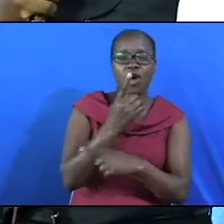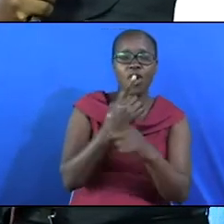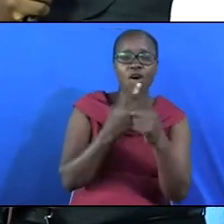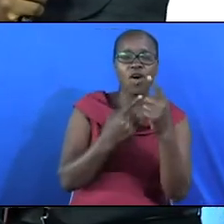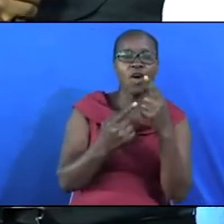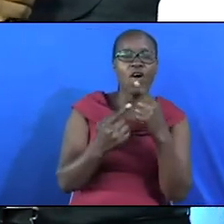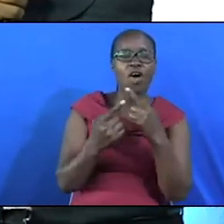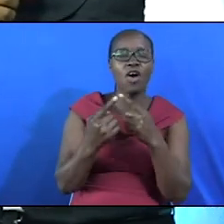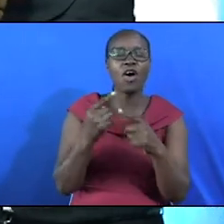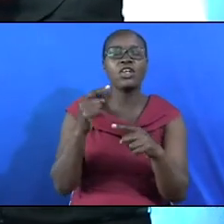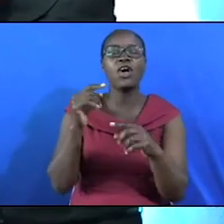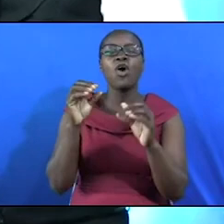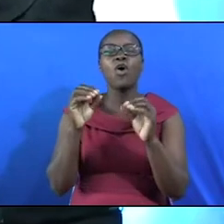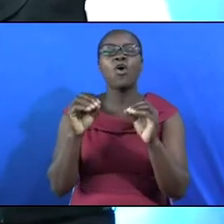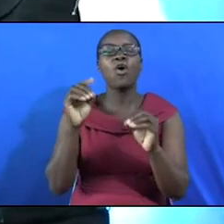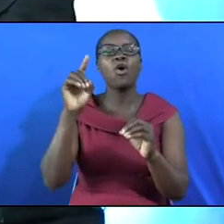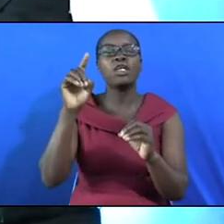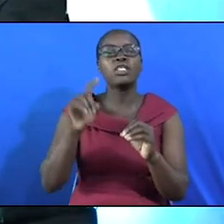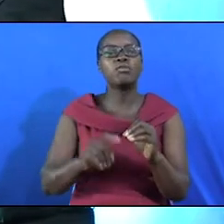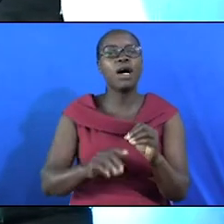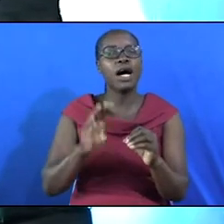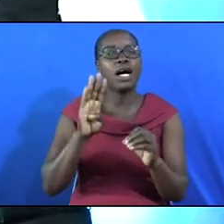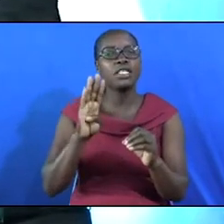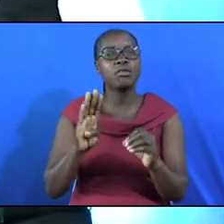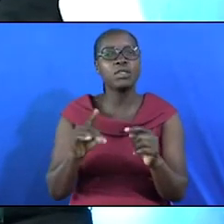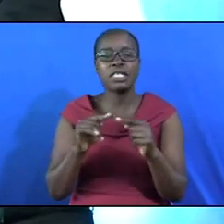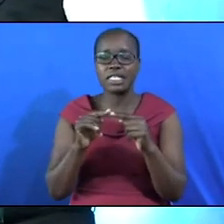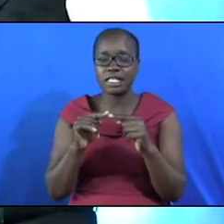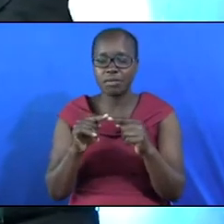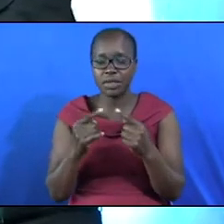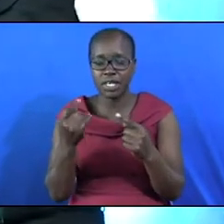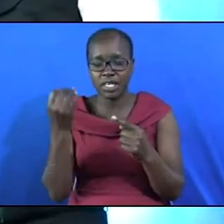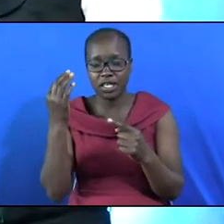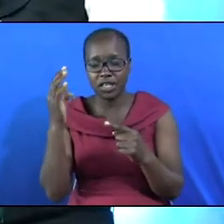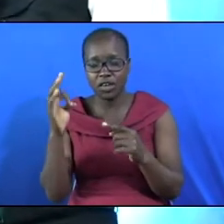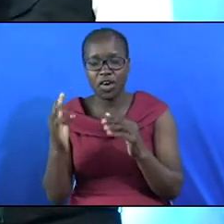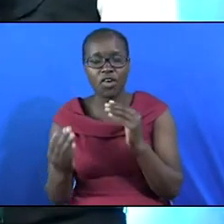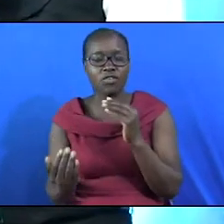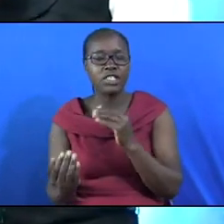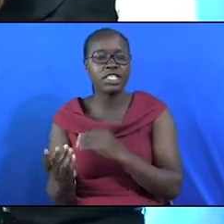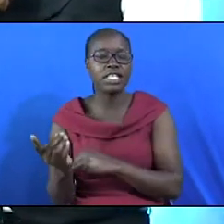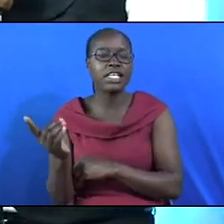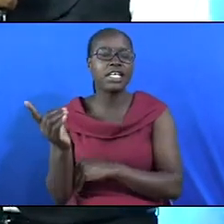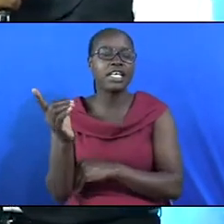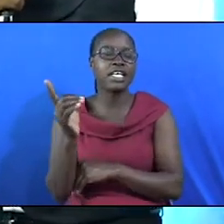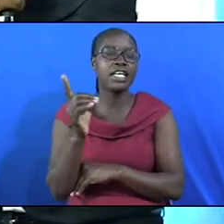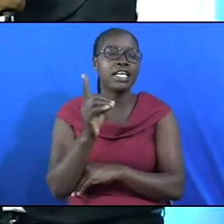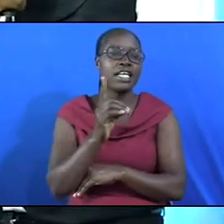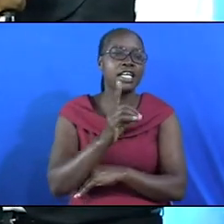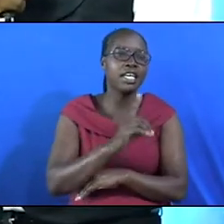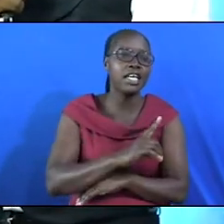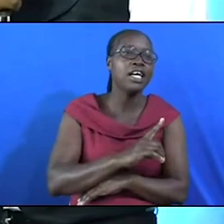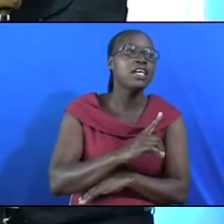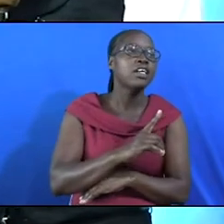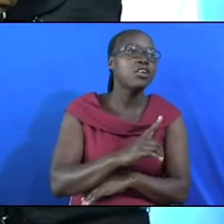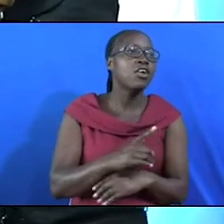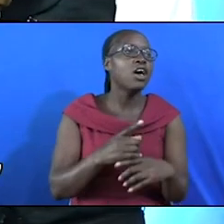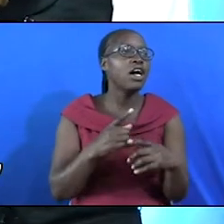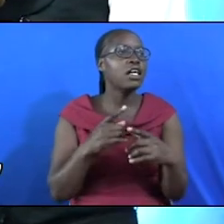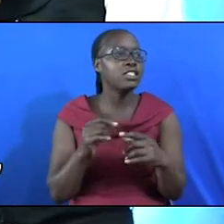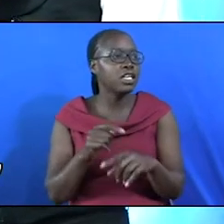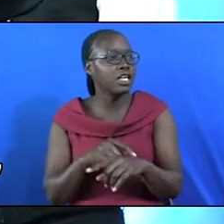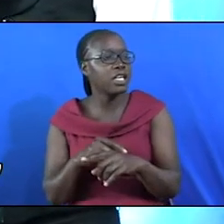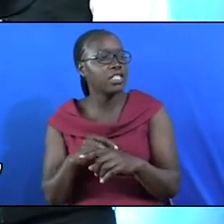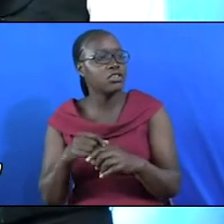coming on. Oh, it must be the breaking of the day.